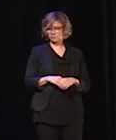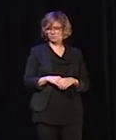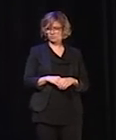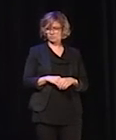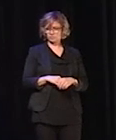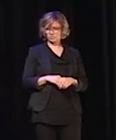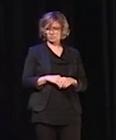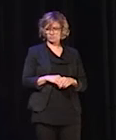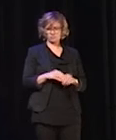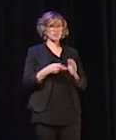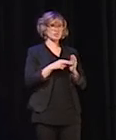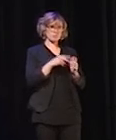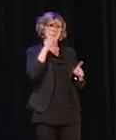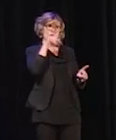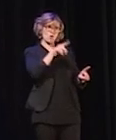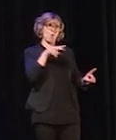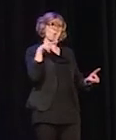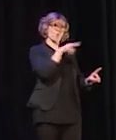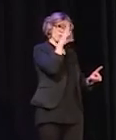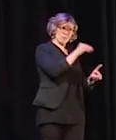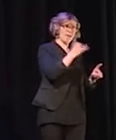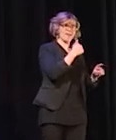then you're looking at the radio in the tram following it.